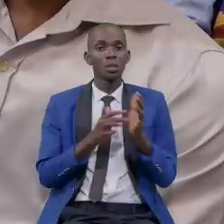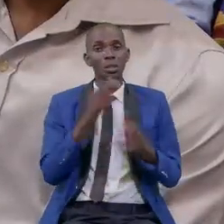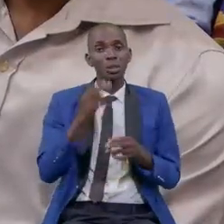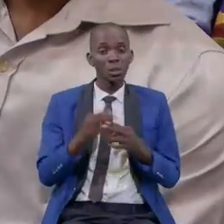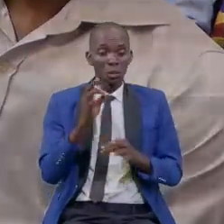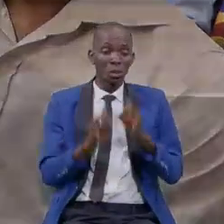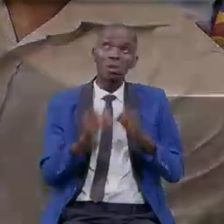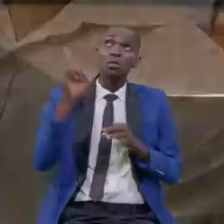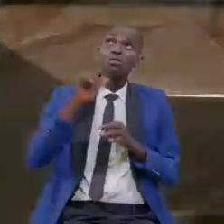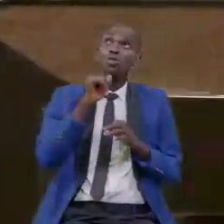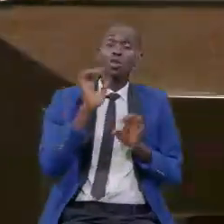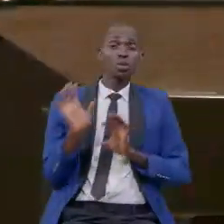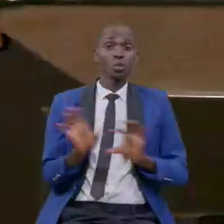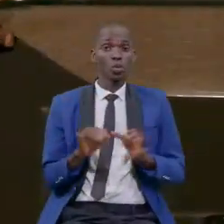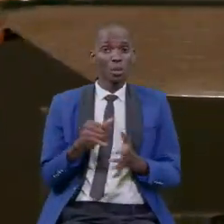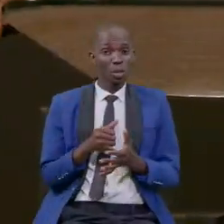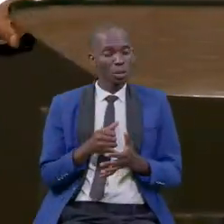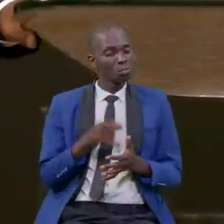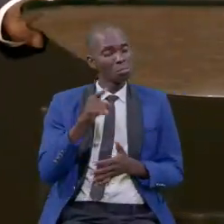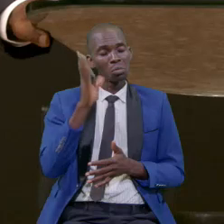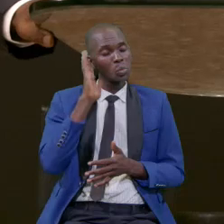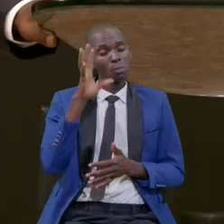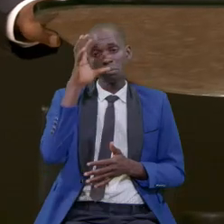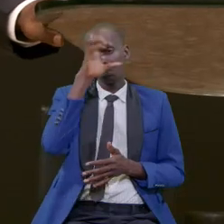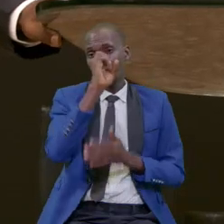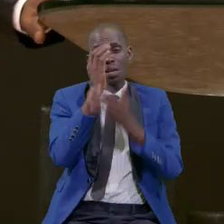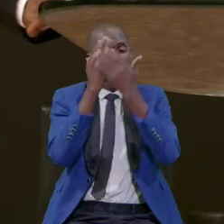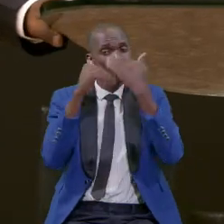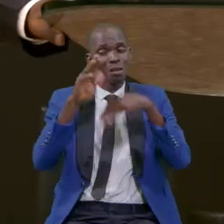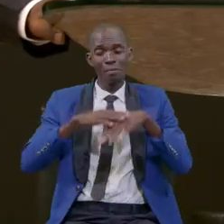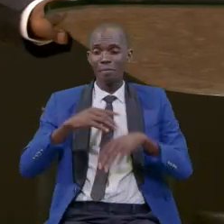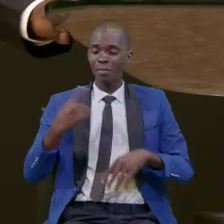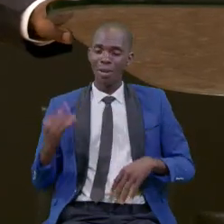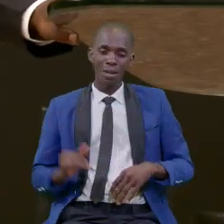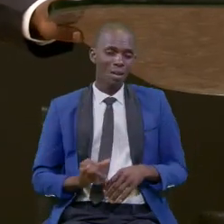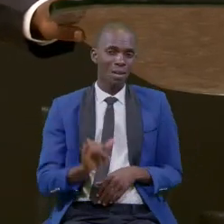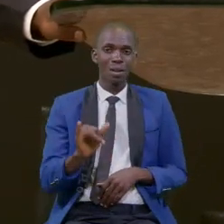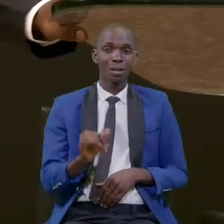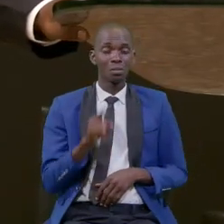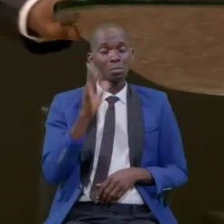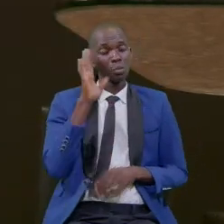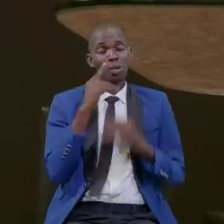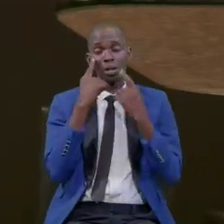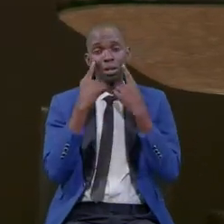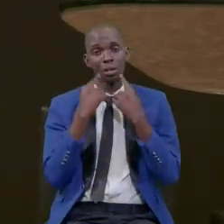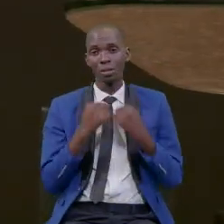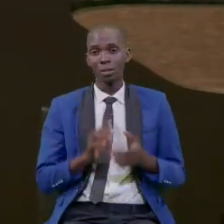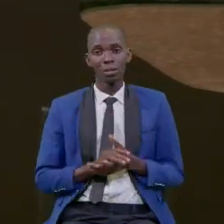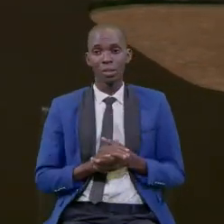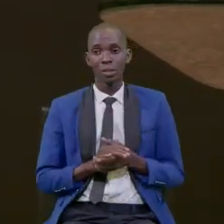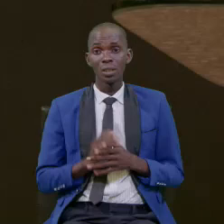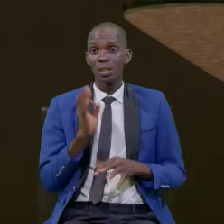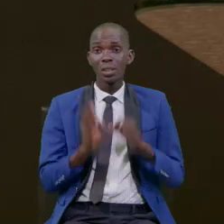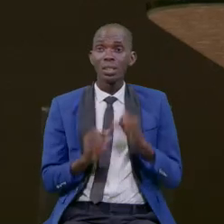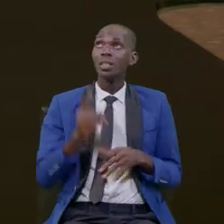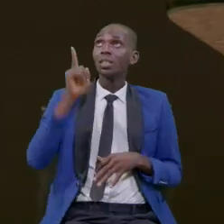it, you'll miss heaven forever and ever, and you'll cry. If he doesn't